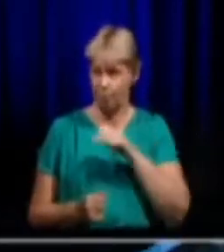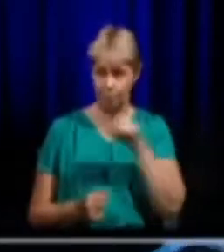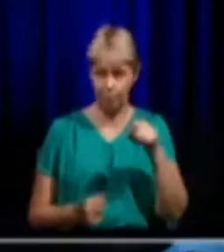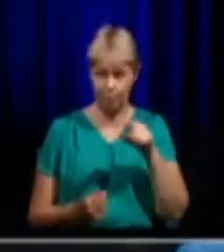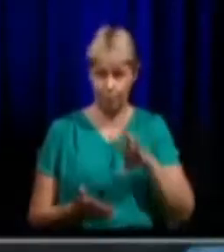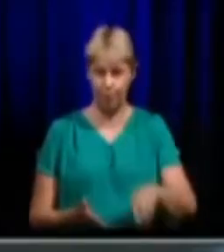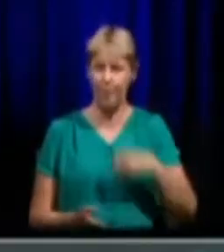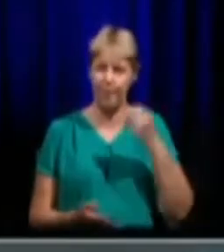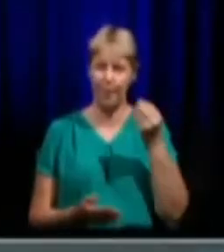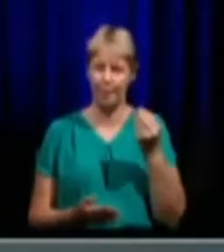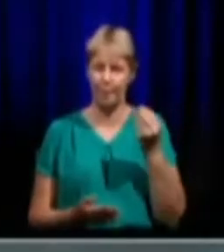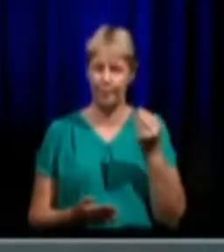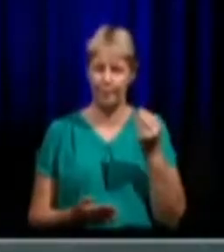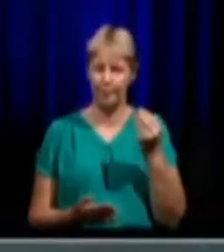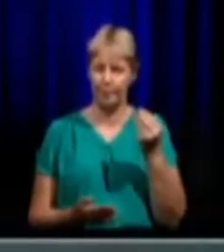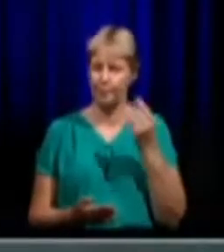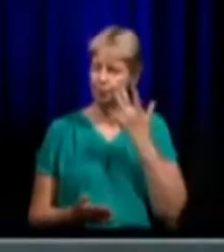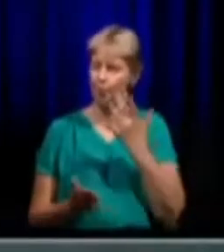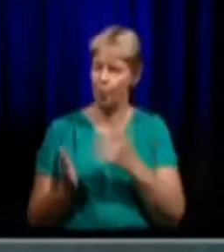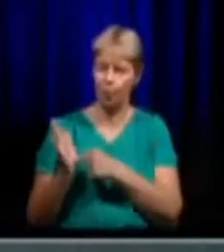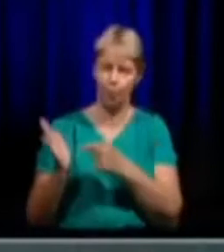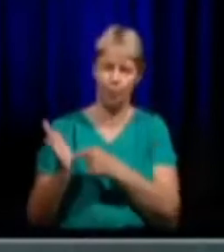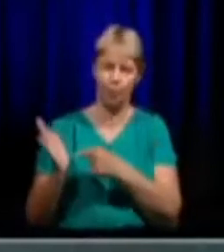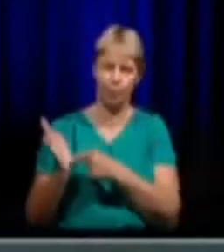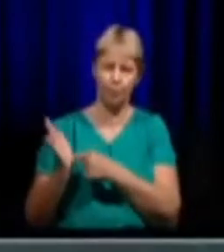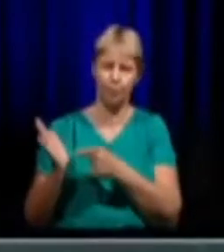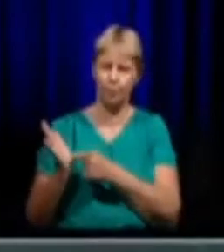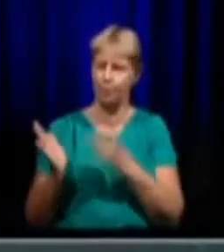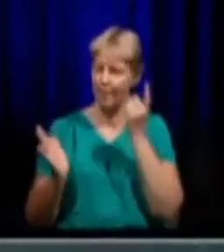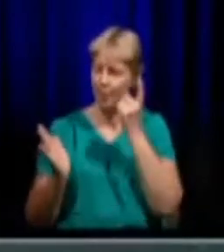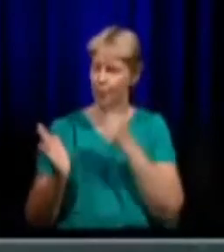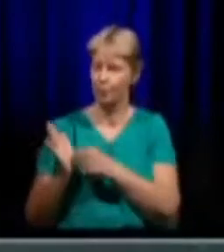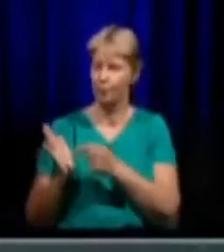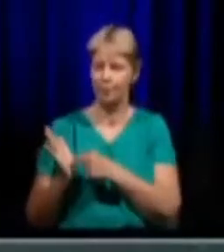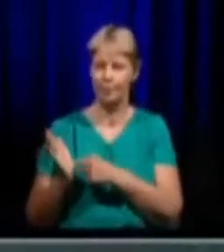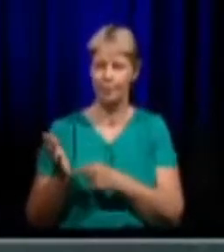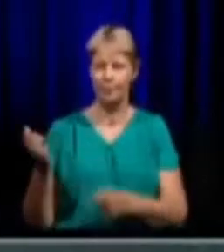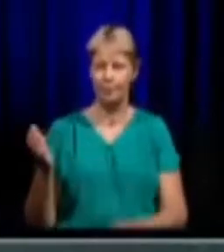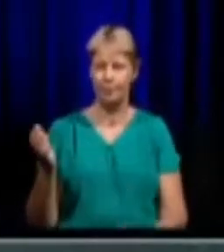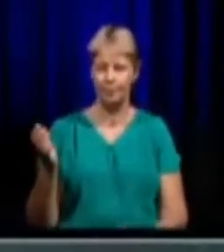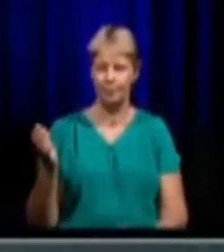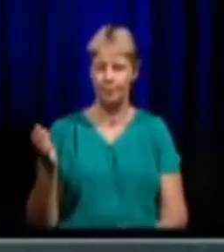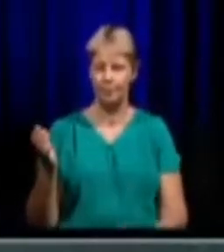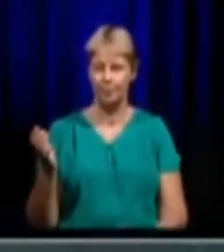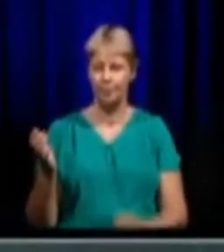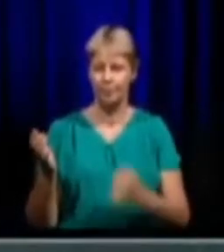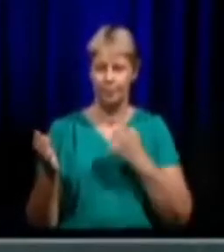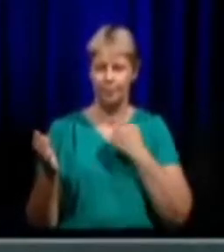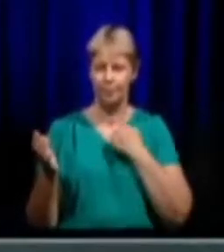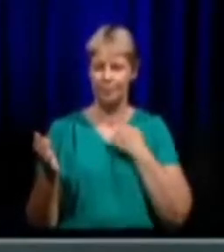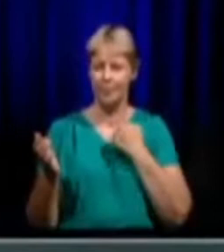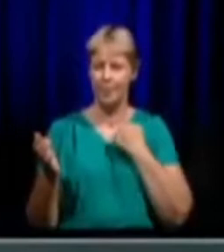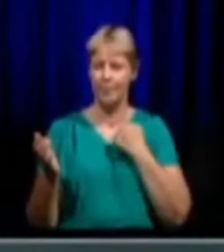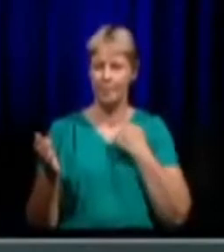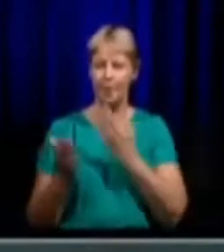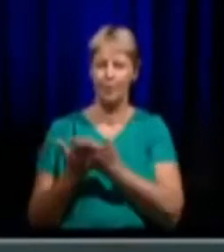nearby and put it in your hands. If it's too hard to get to, don't worry about it. Just a note, my phone's on airplane mode for those of you who want to text me